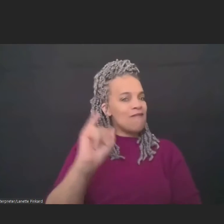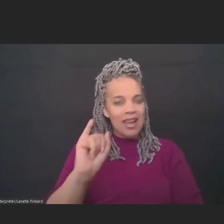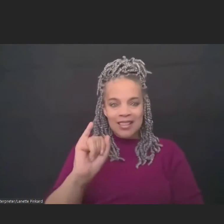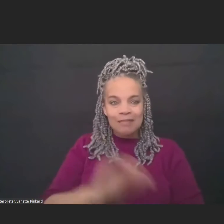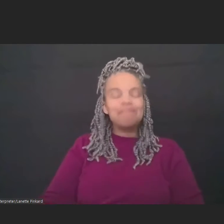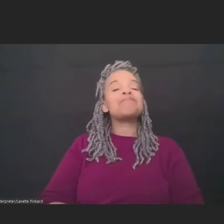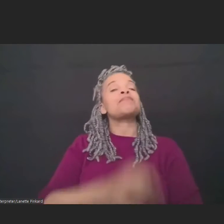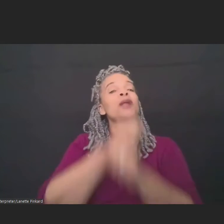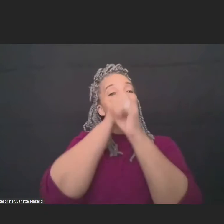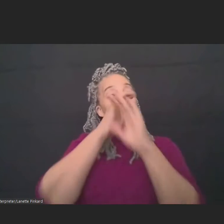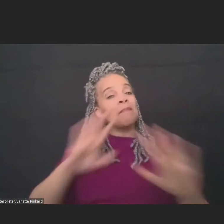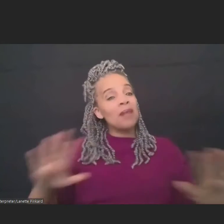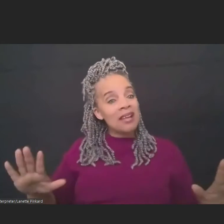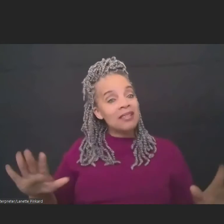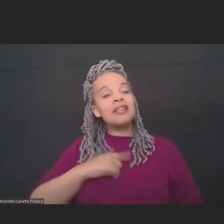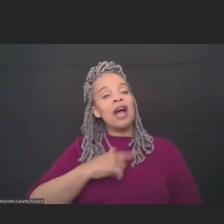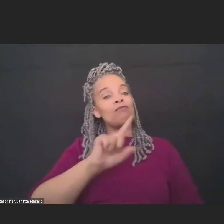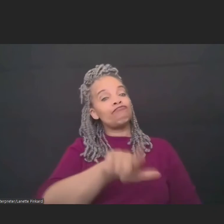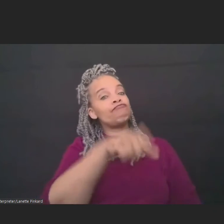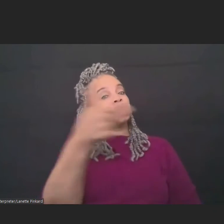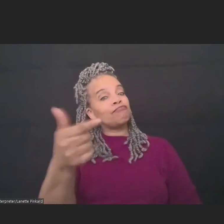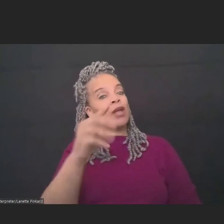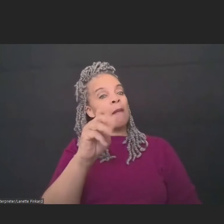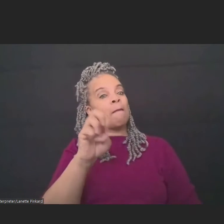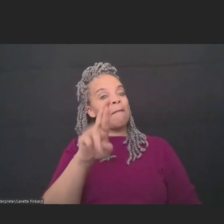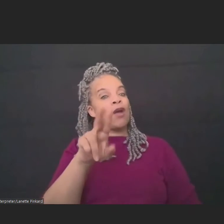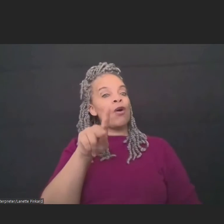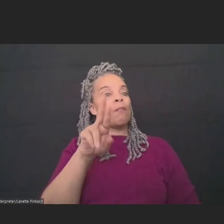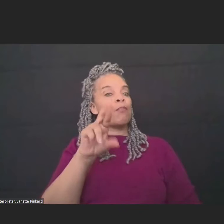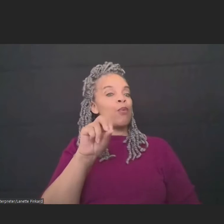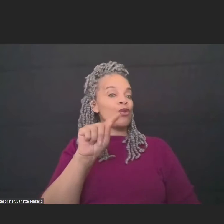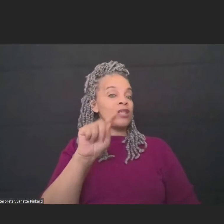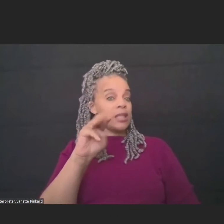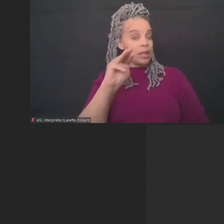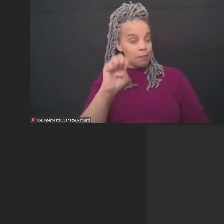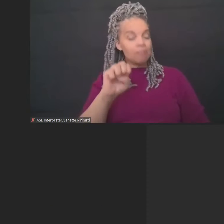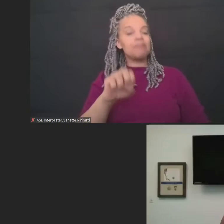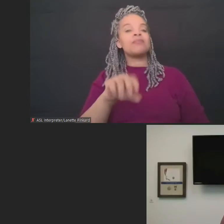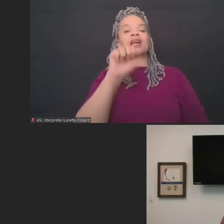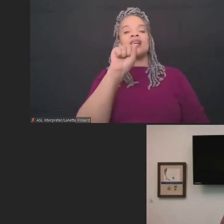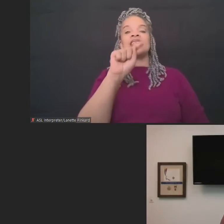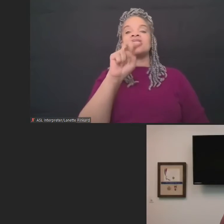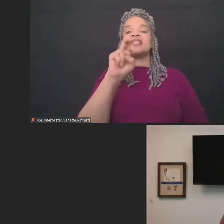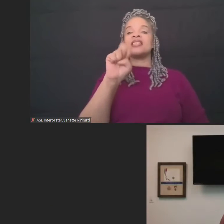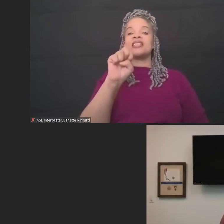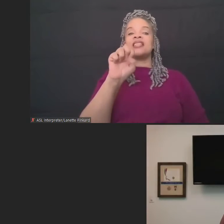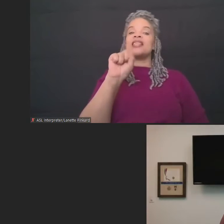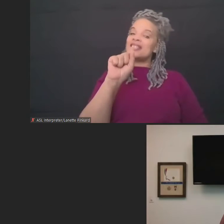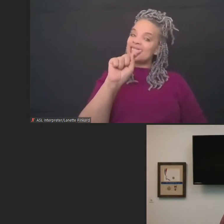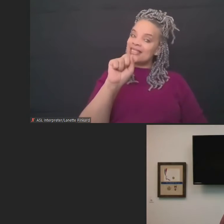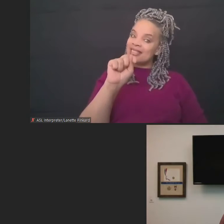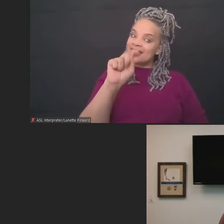Be blessed. Let me hand this off to Mayor Pro Tem, Steve Massengill. Thanks so much. Good to see you all.